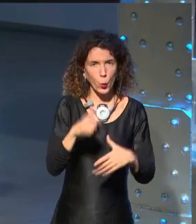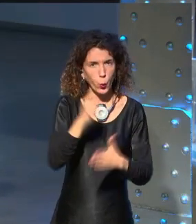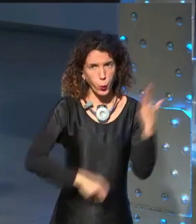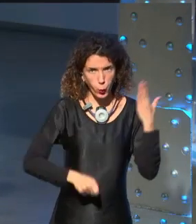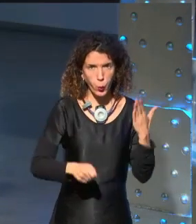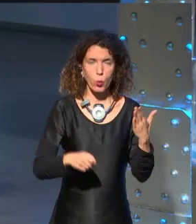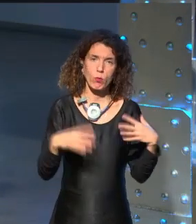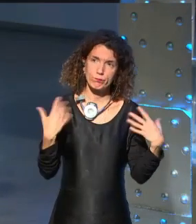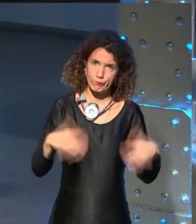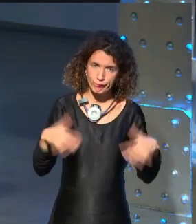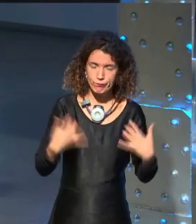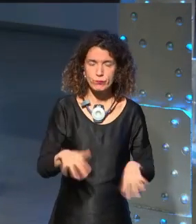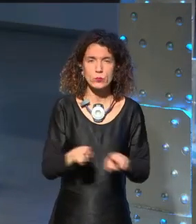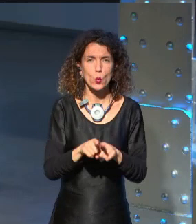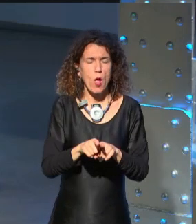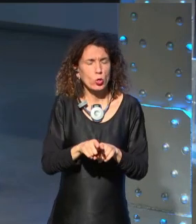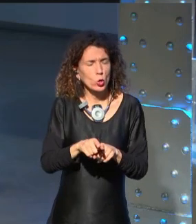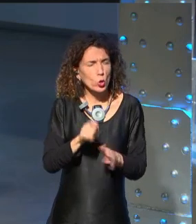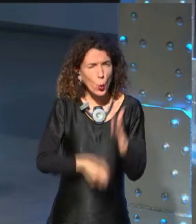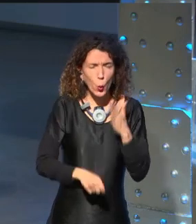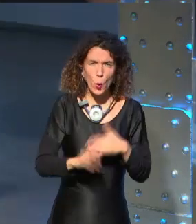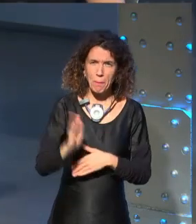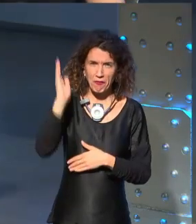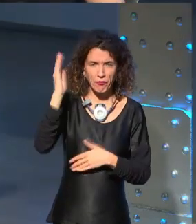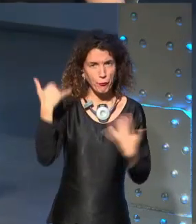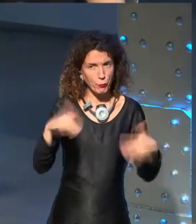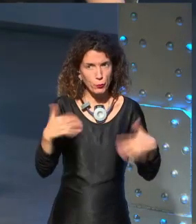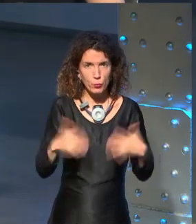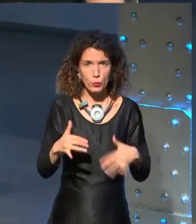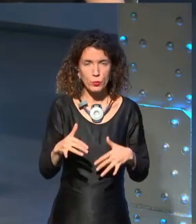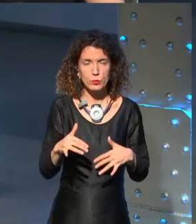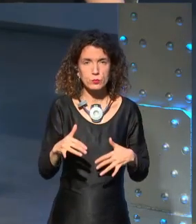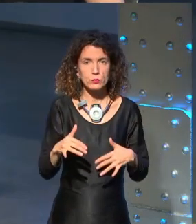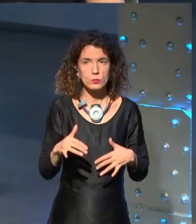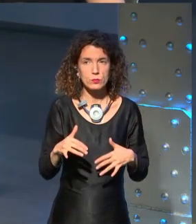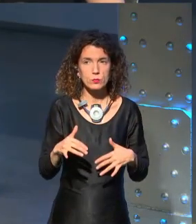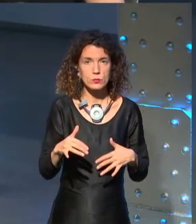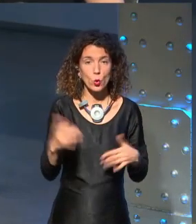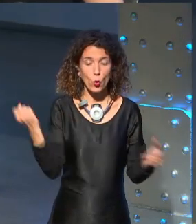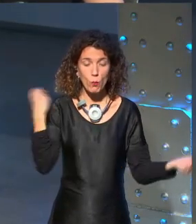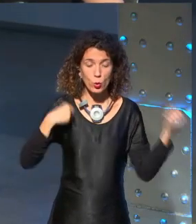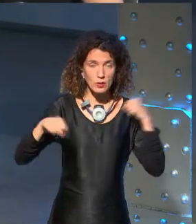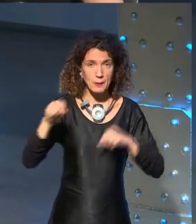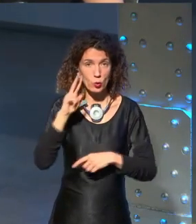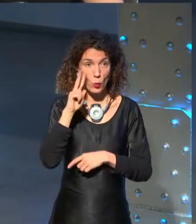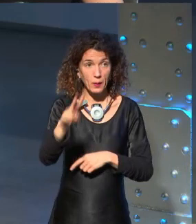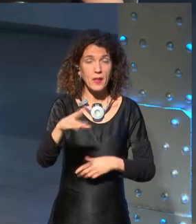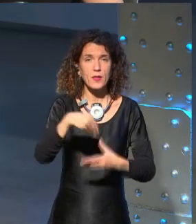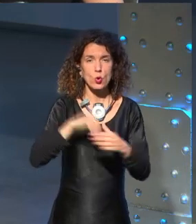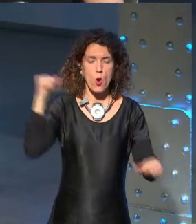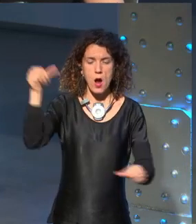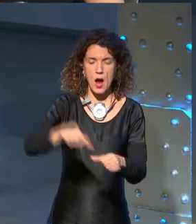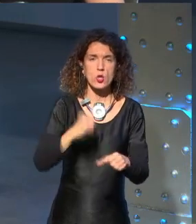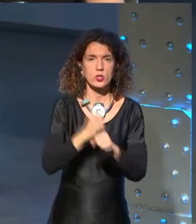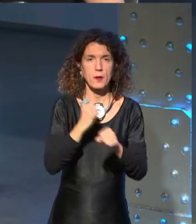Is it a very cruel word? Well, it's a very cruel word. It's a very cruel world, and I think that the behaviors that